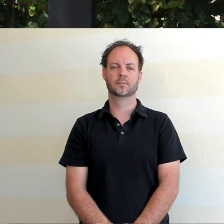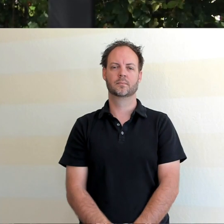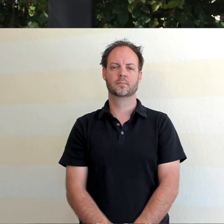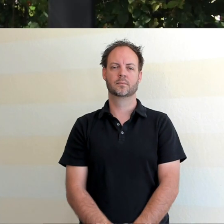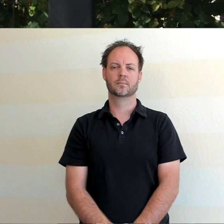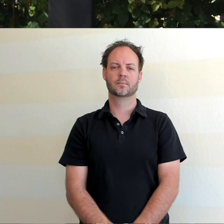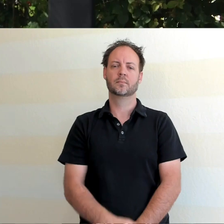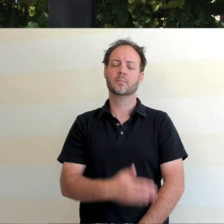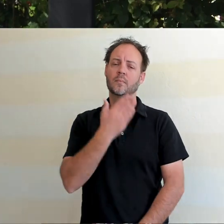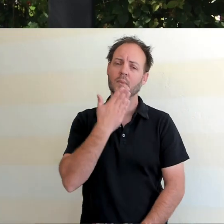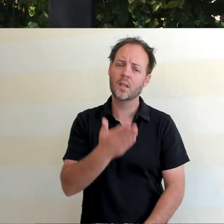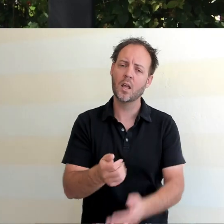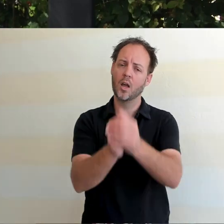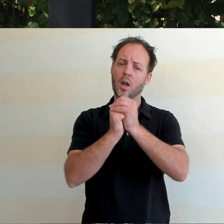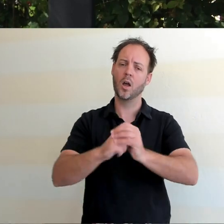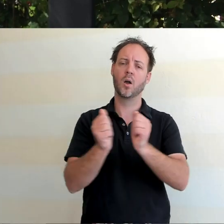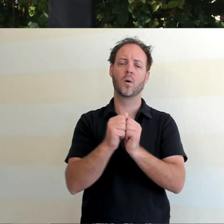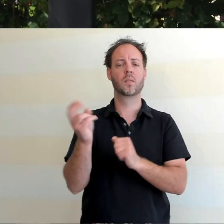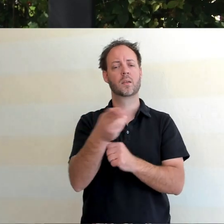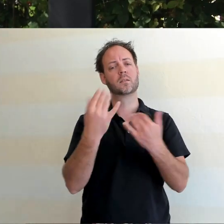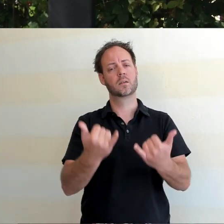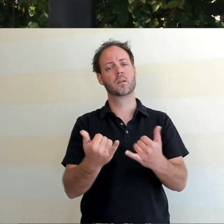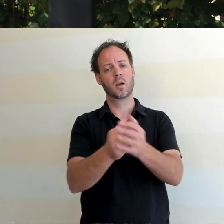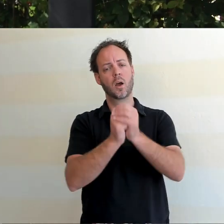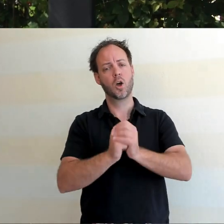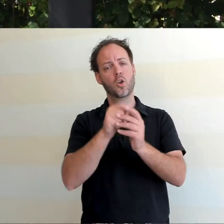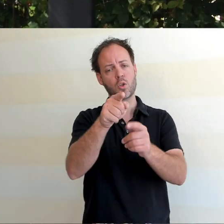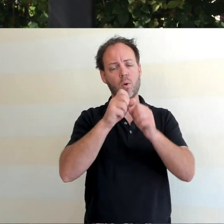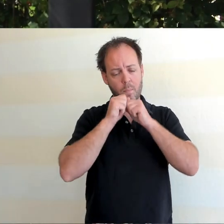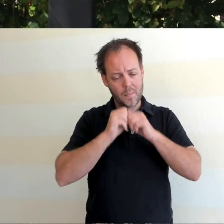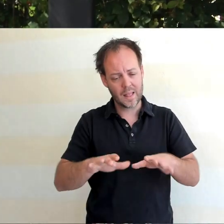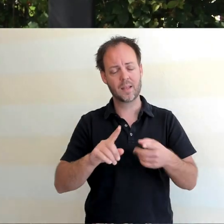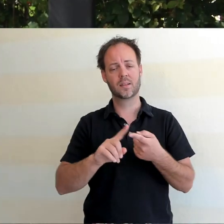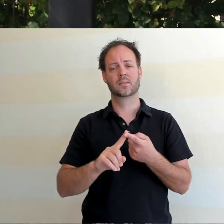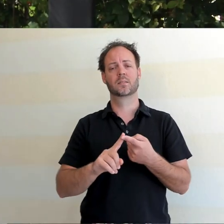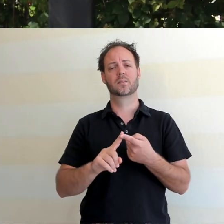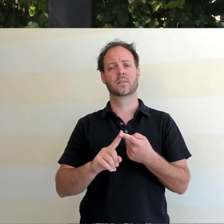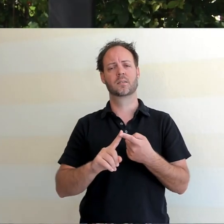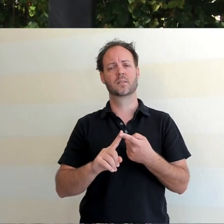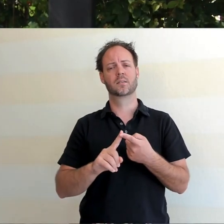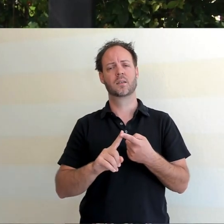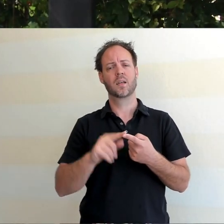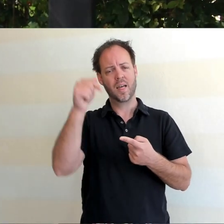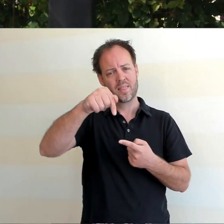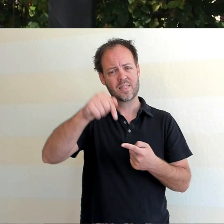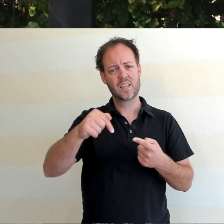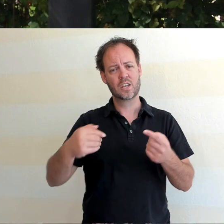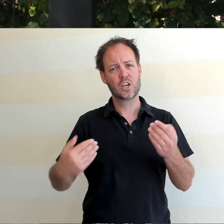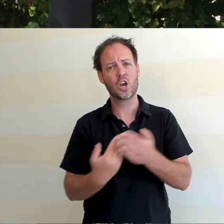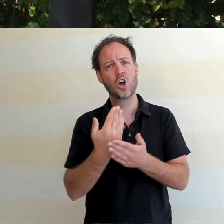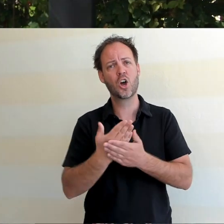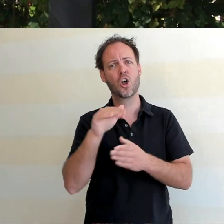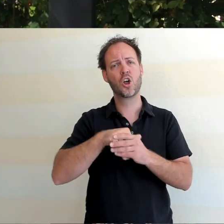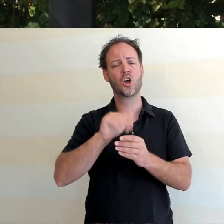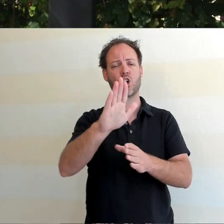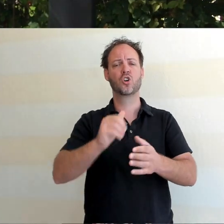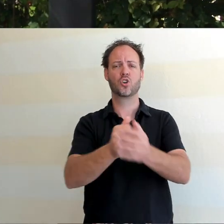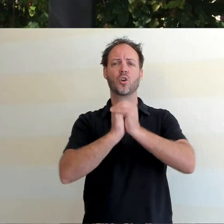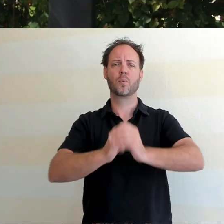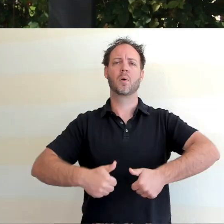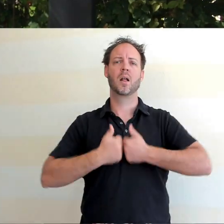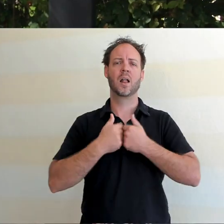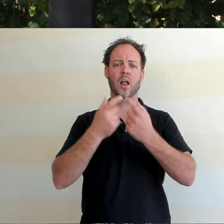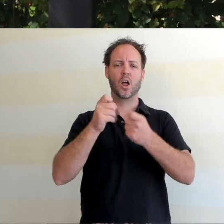Well, thank you for worshiping with us today. I pray that you are blessed and that this has renewed you in your prayer life as you take